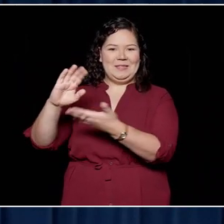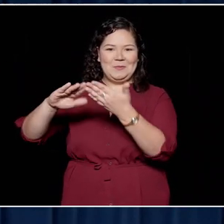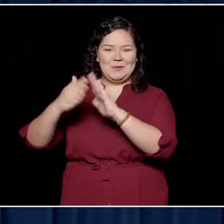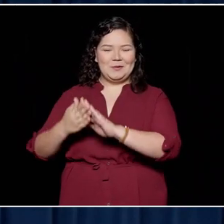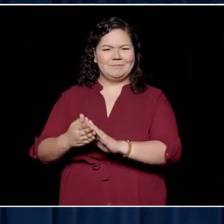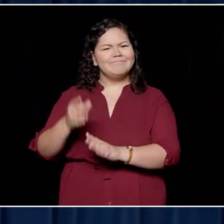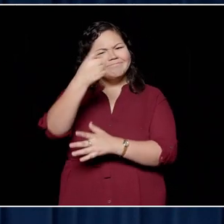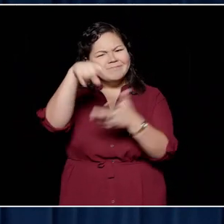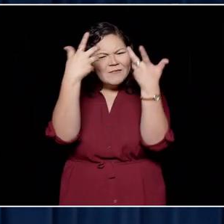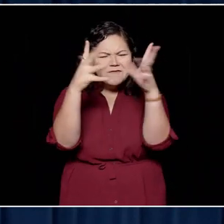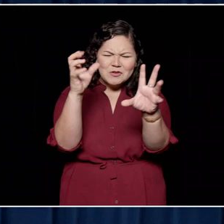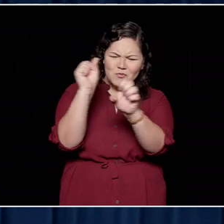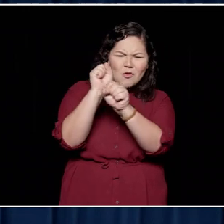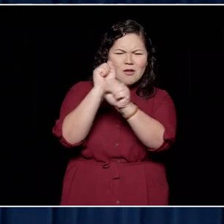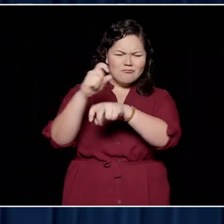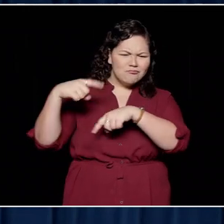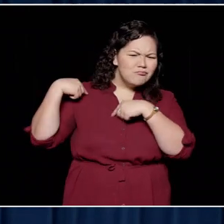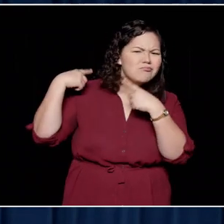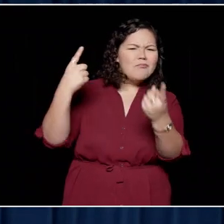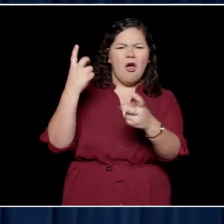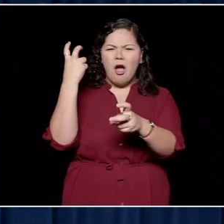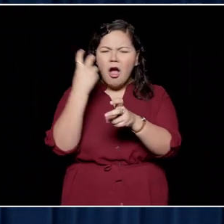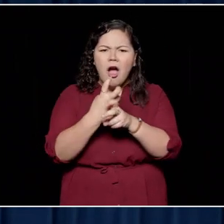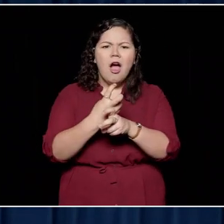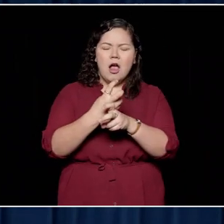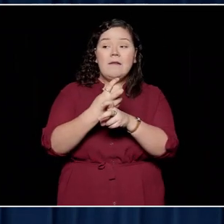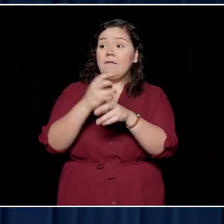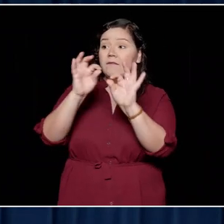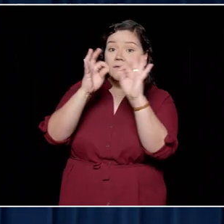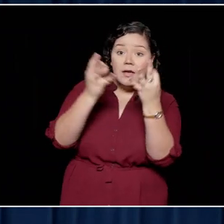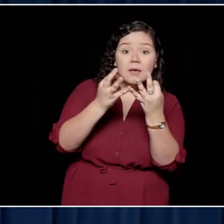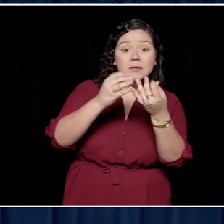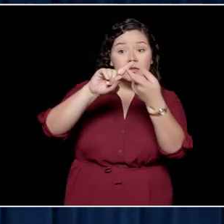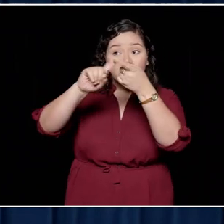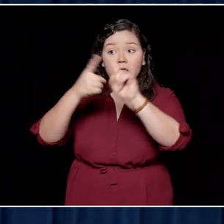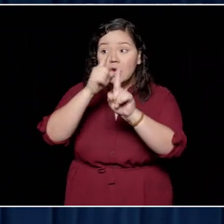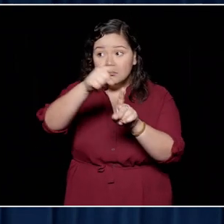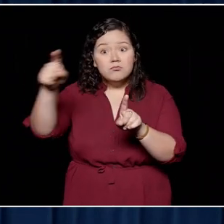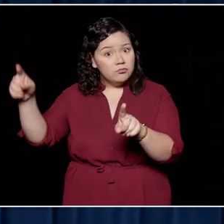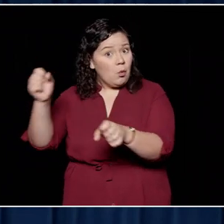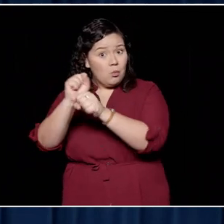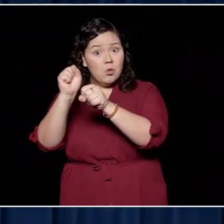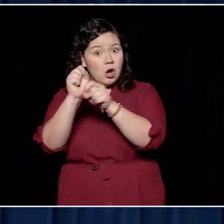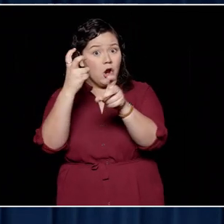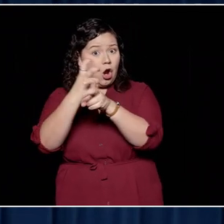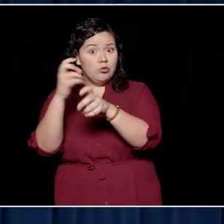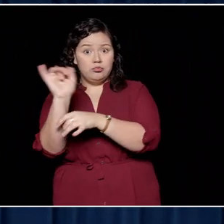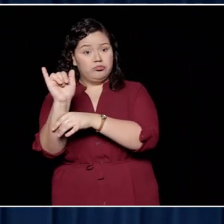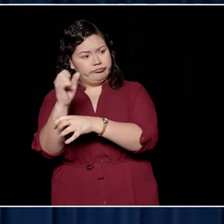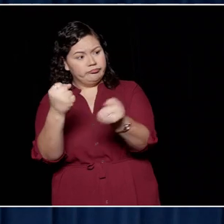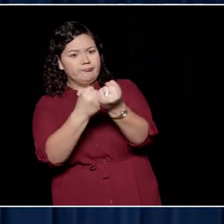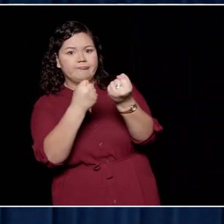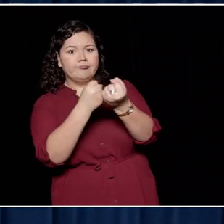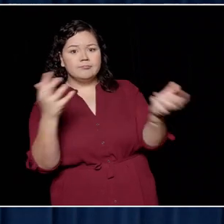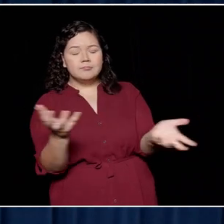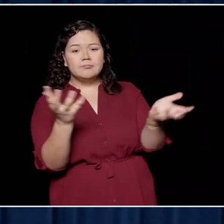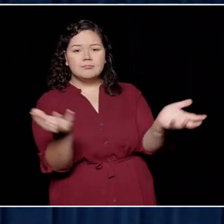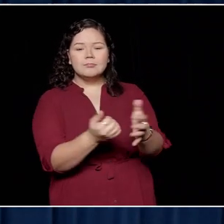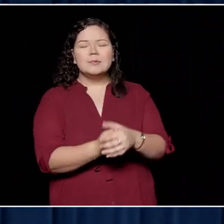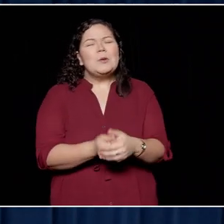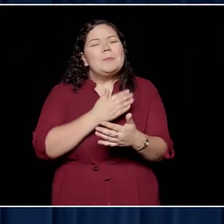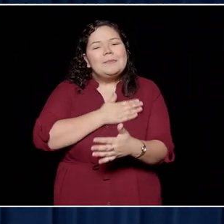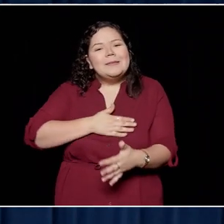you've worked hard to get here. And families, friends, you've worked hard to support your graduates.